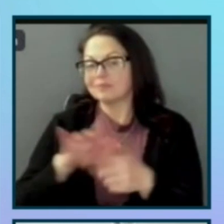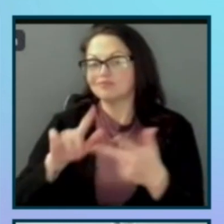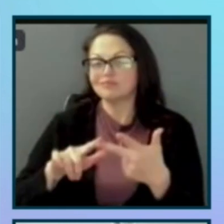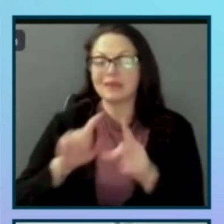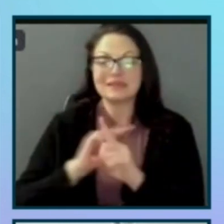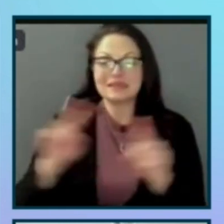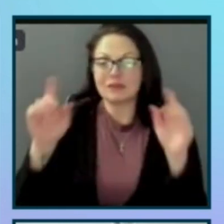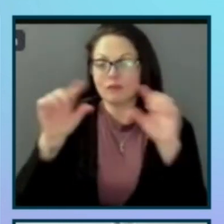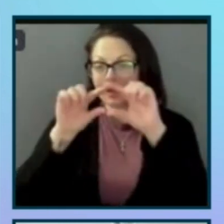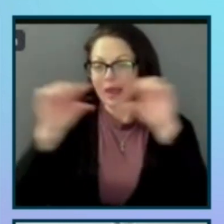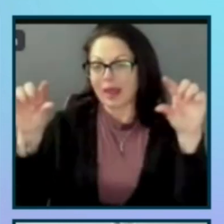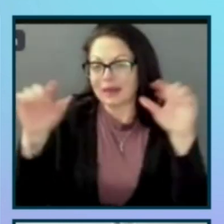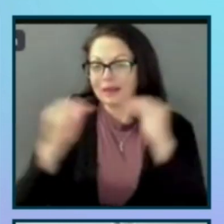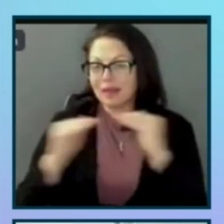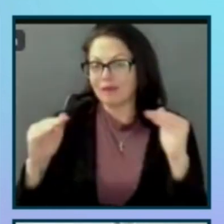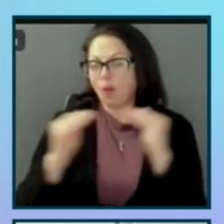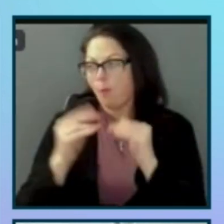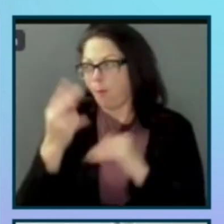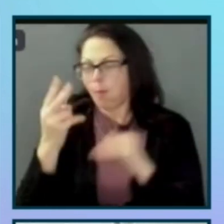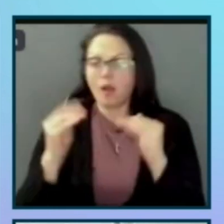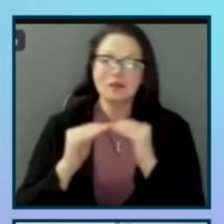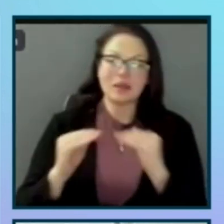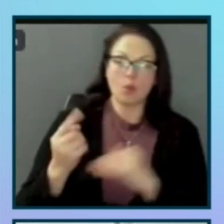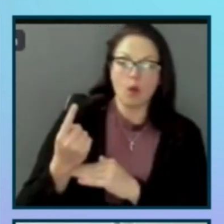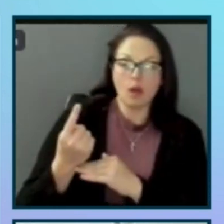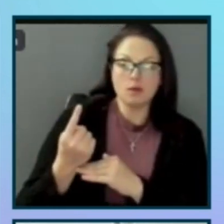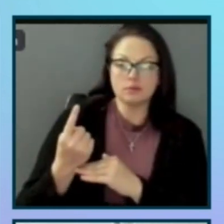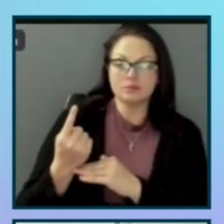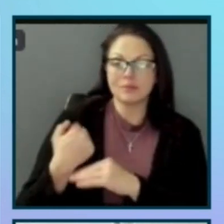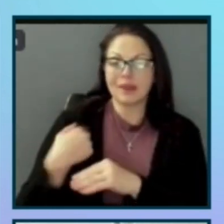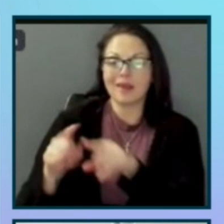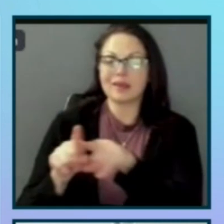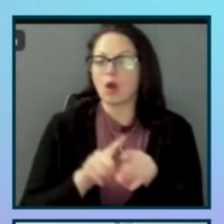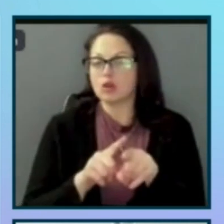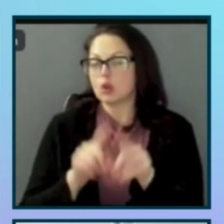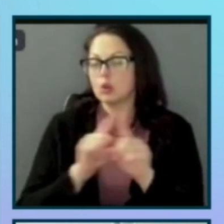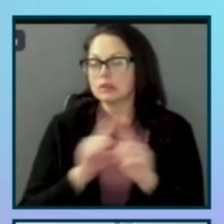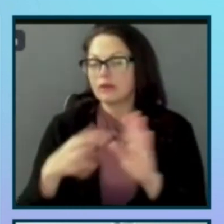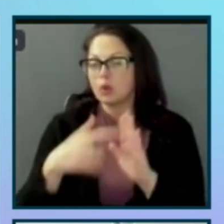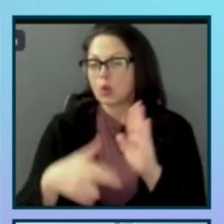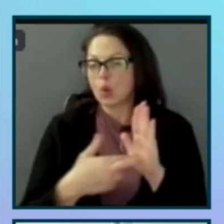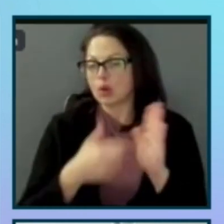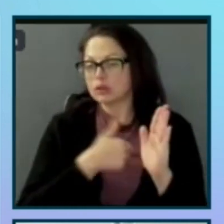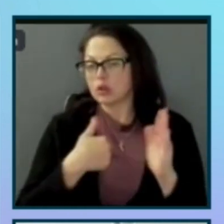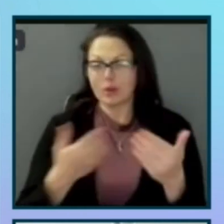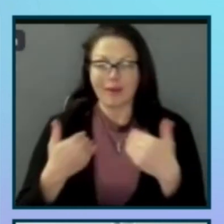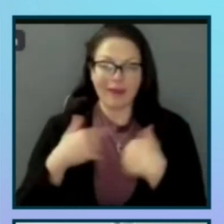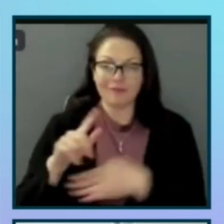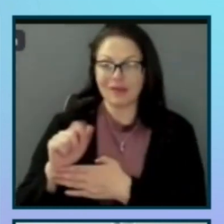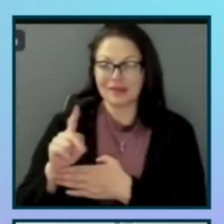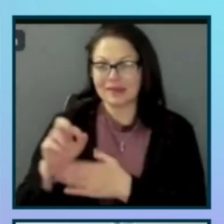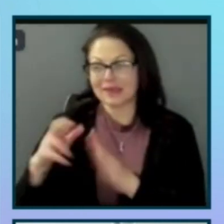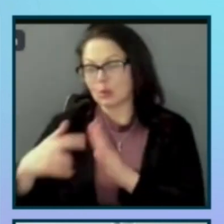have a heading level 2, a heading level 1, and also marking off different roles. So we have link roles, button